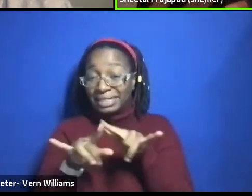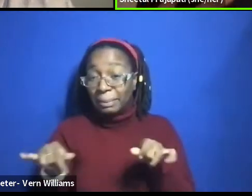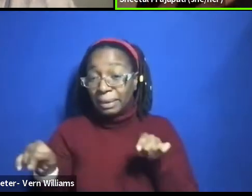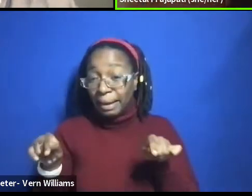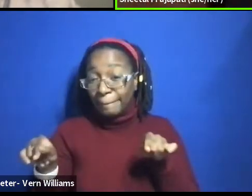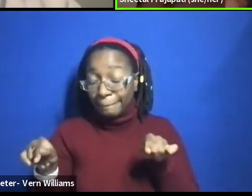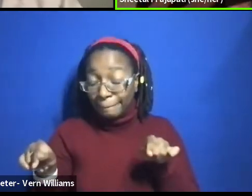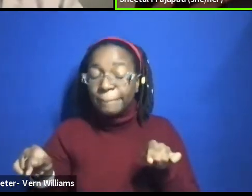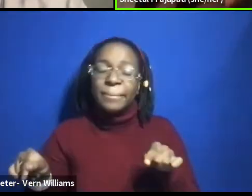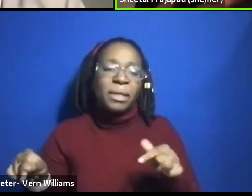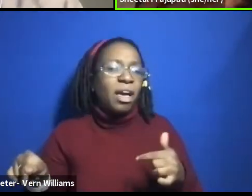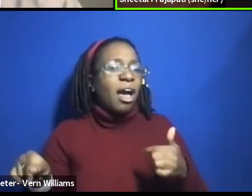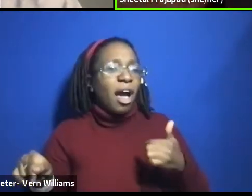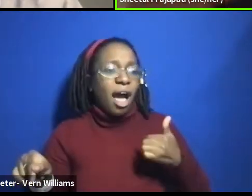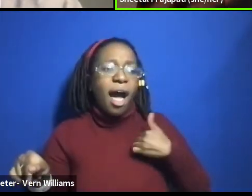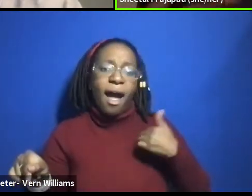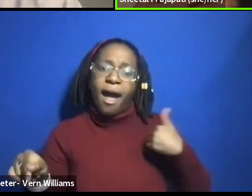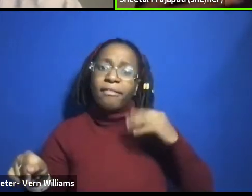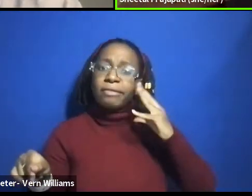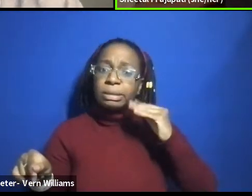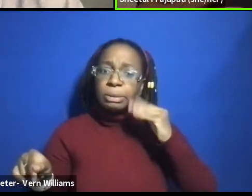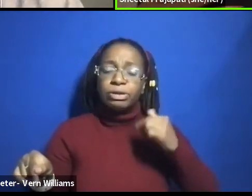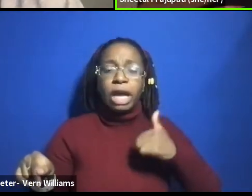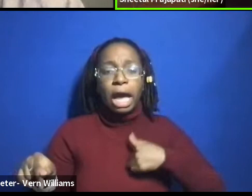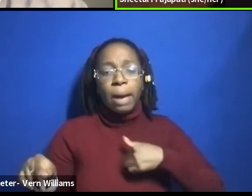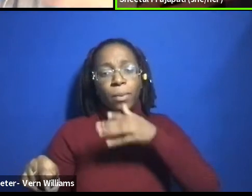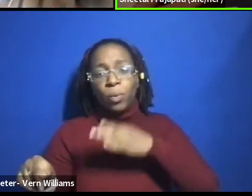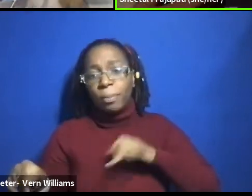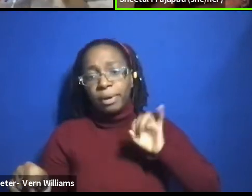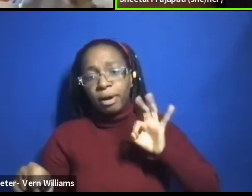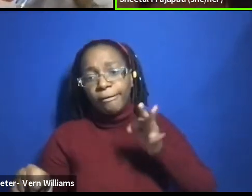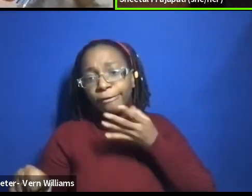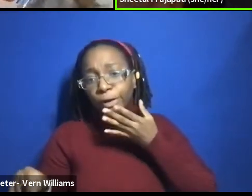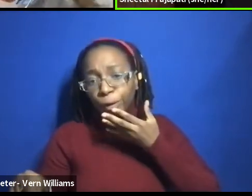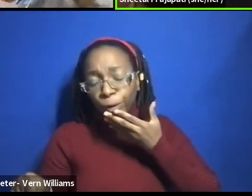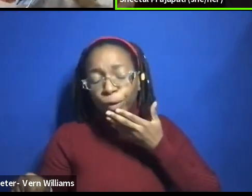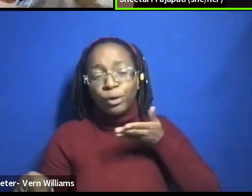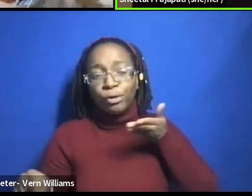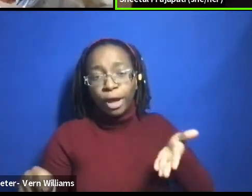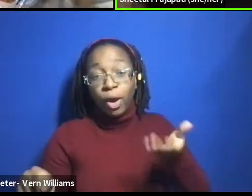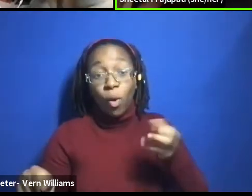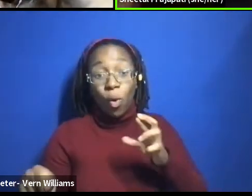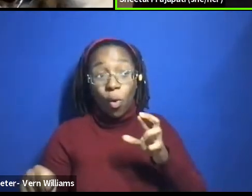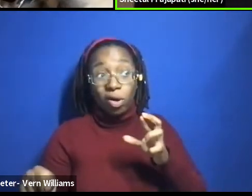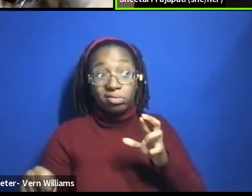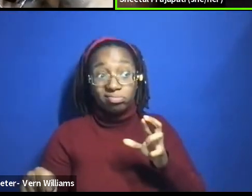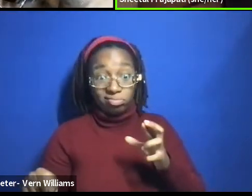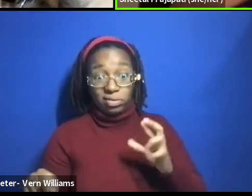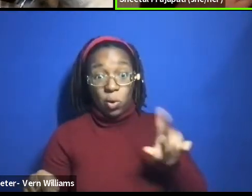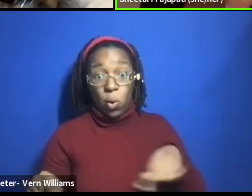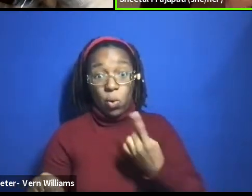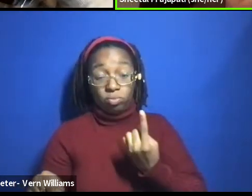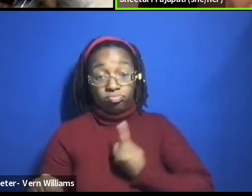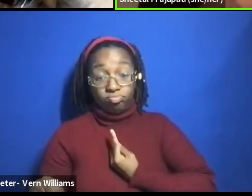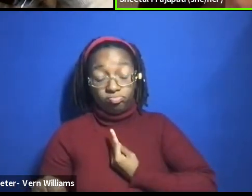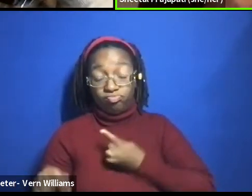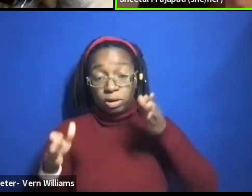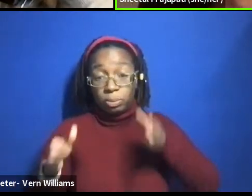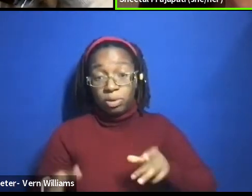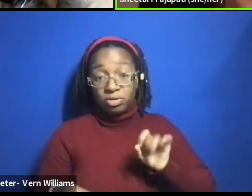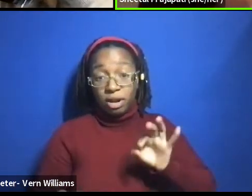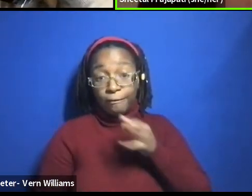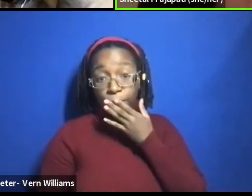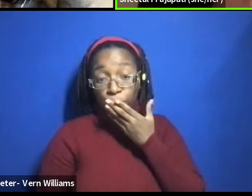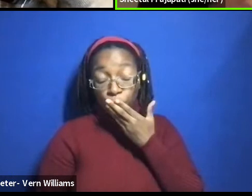lot of experience being identified as the woman of color in a space or the only person of color in a space for much of my